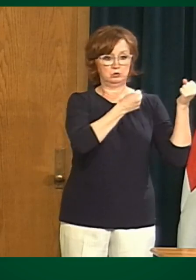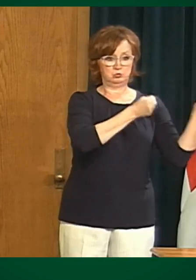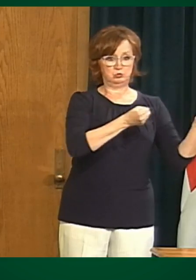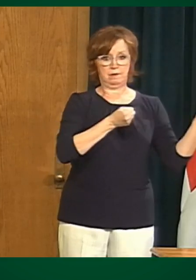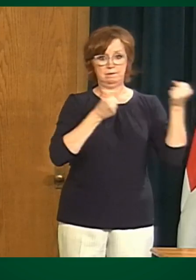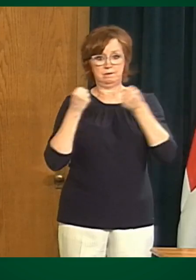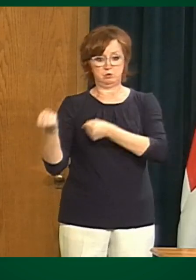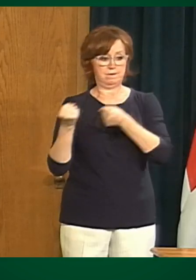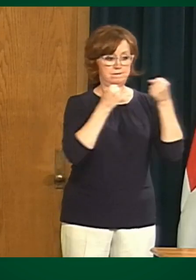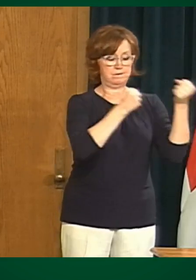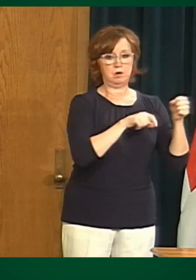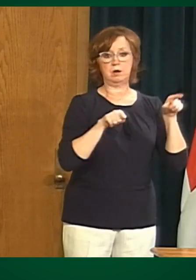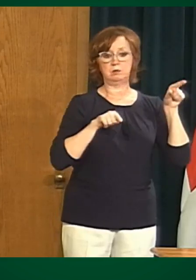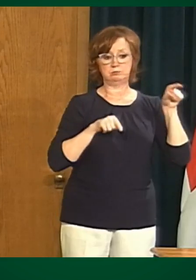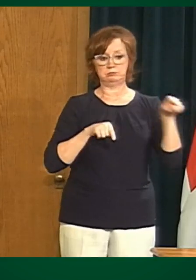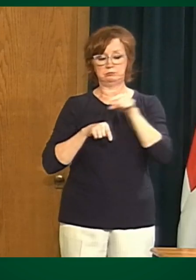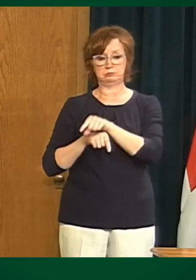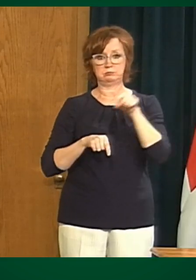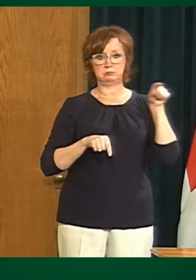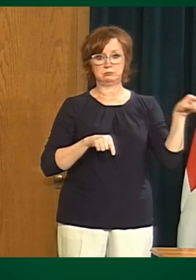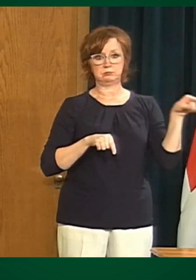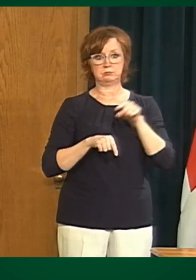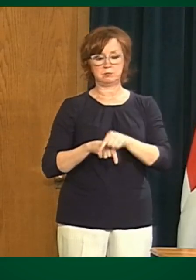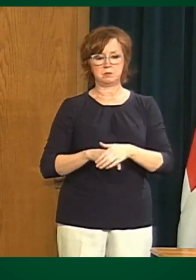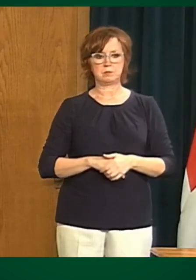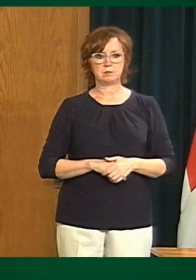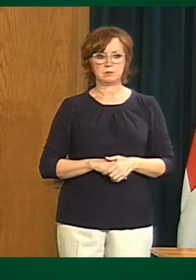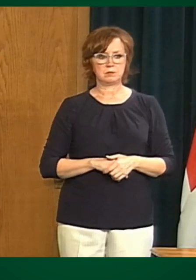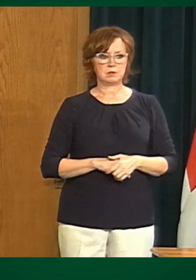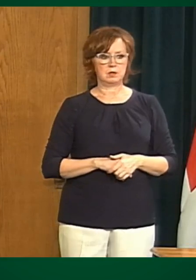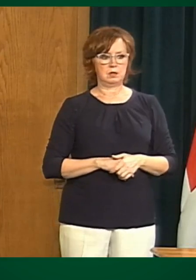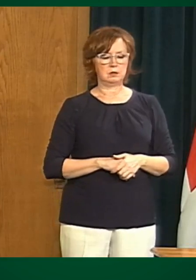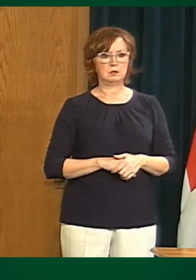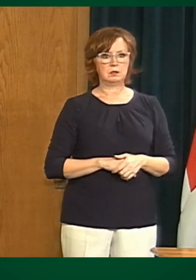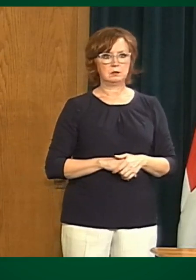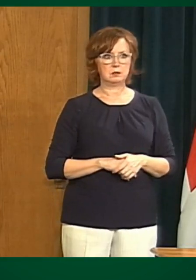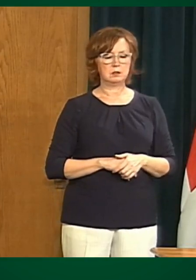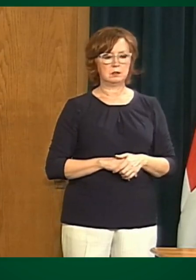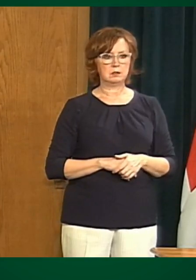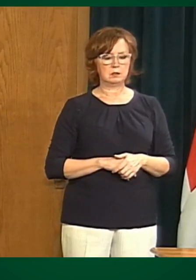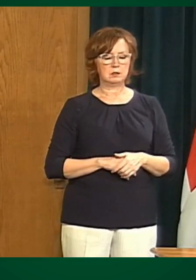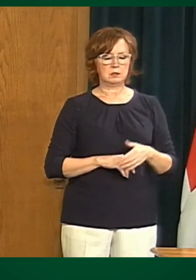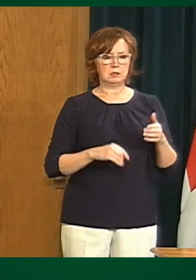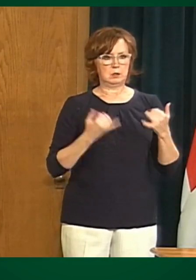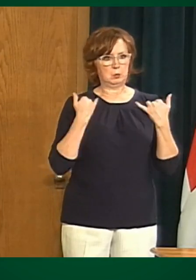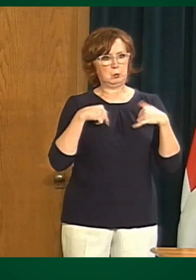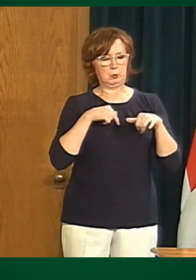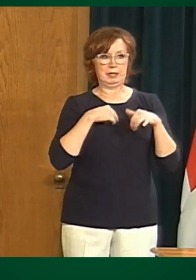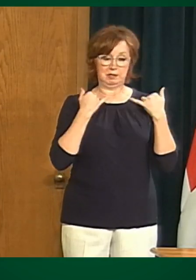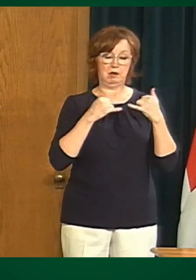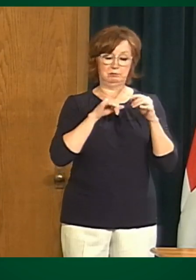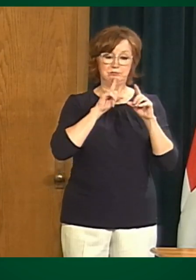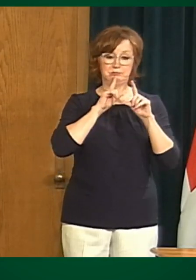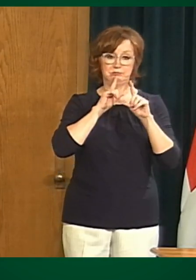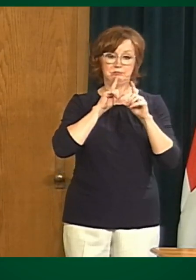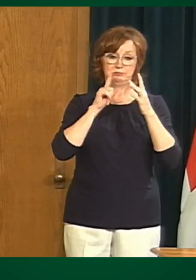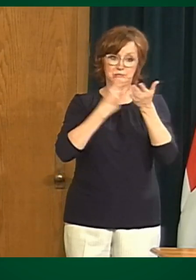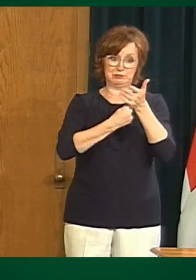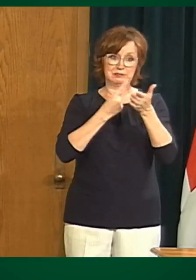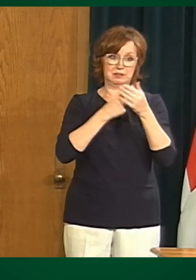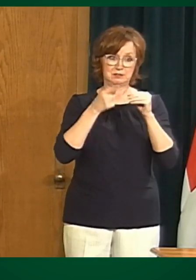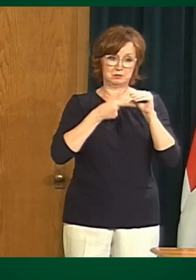certain areas as it is? That is one of the items that is under discussion, in particular in